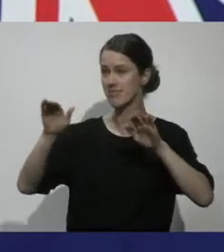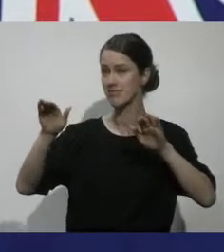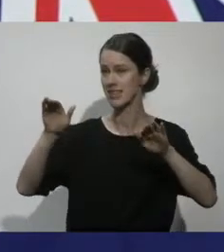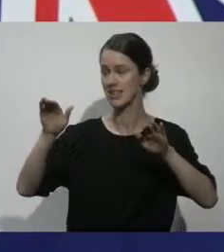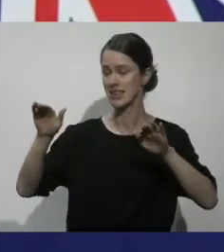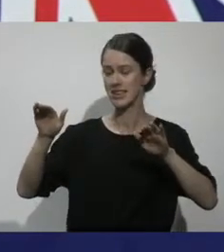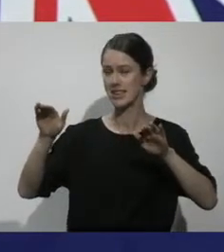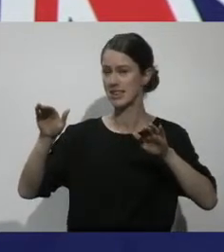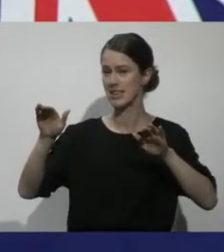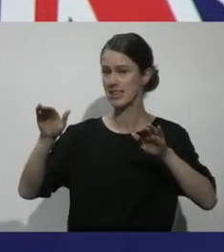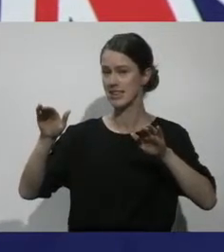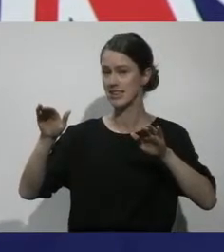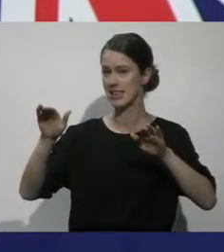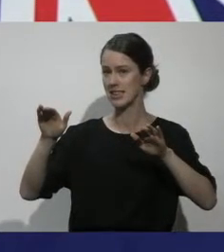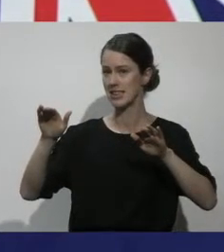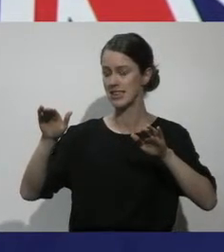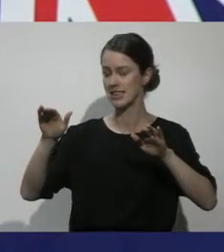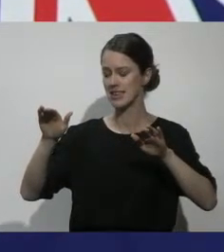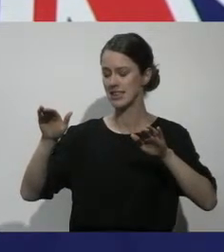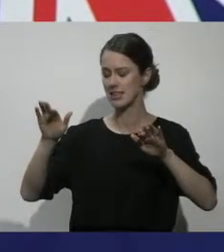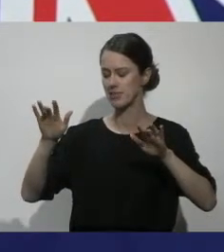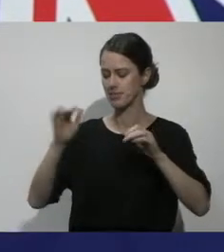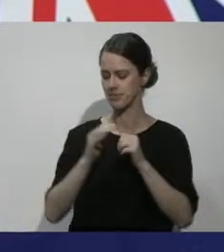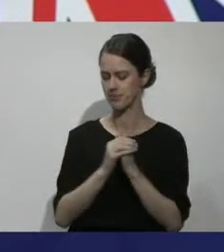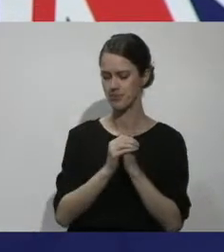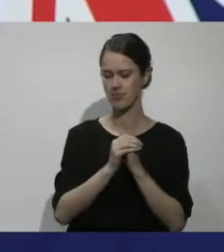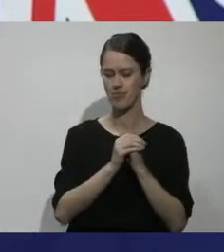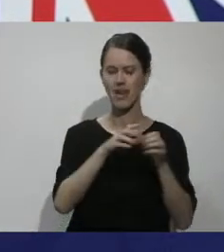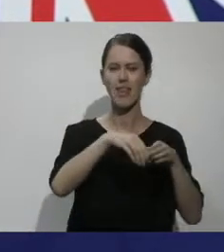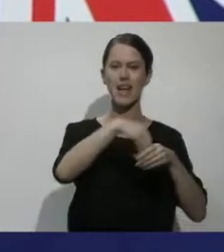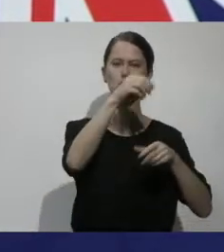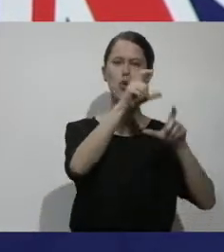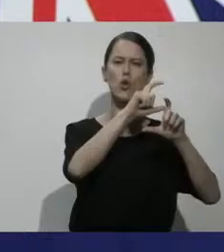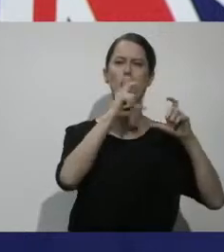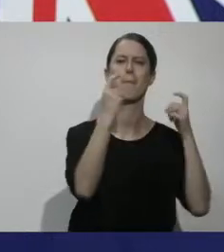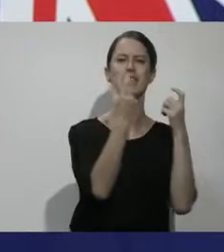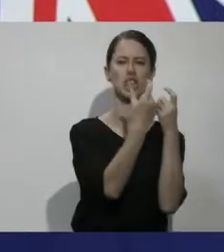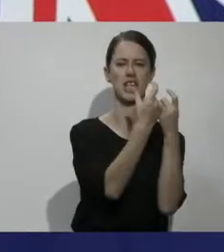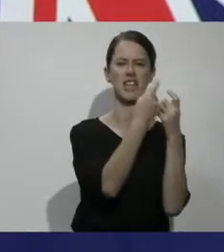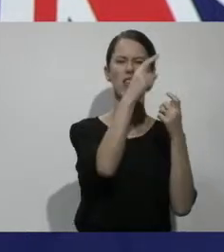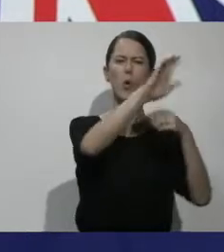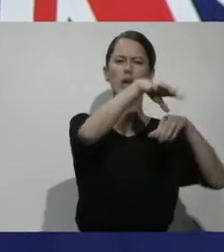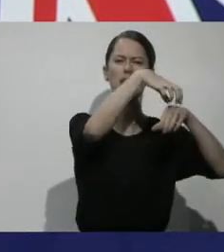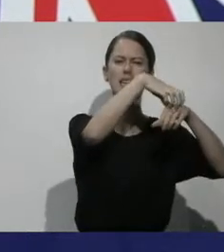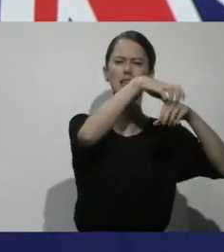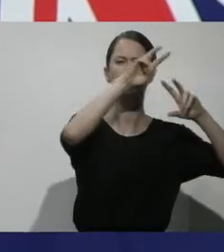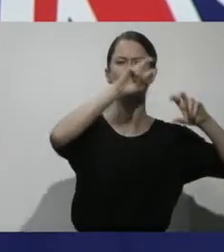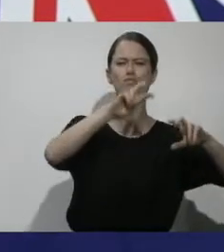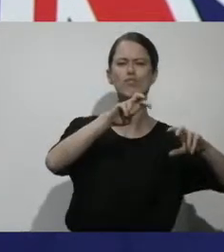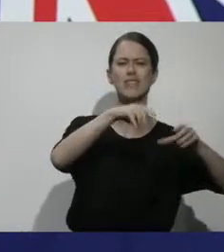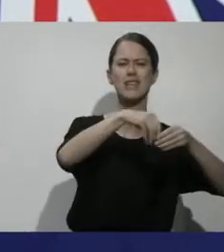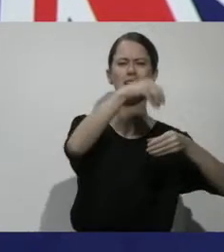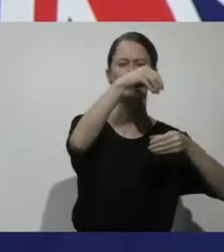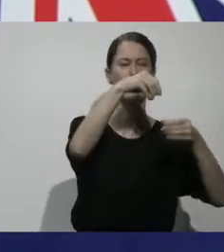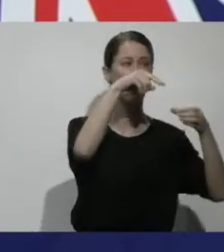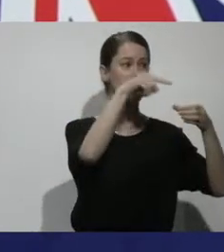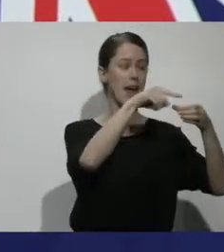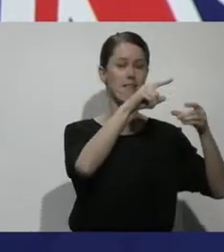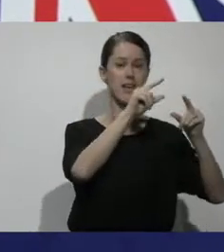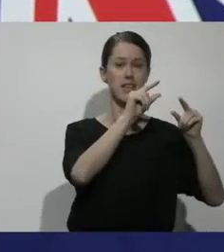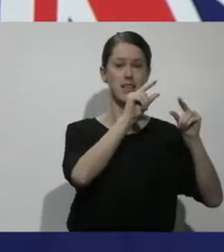predetermine anything with this statement, but the Electoral Commission has done planning around offering an election within